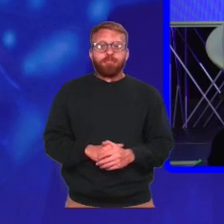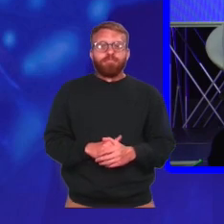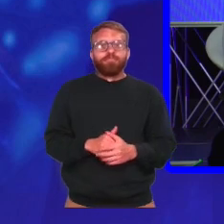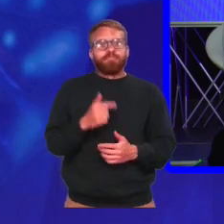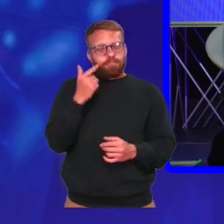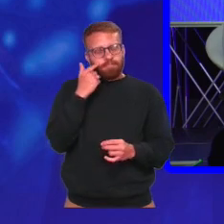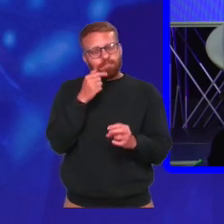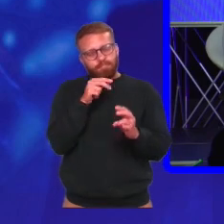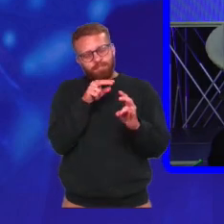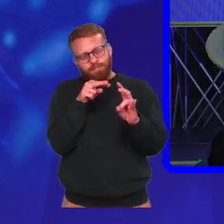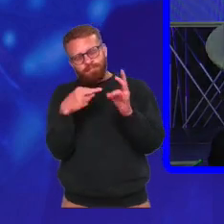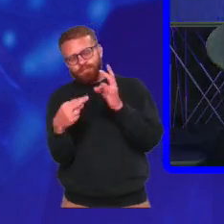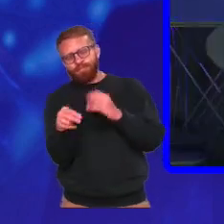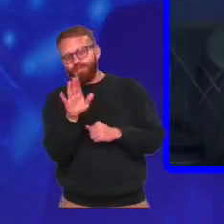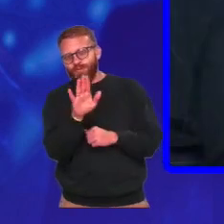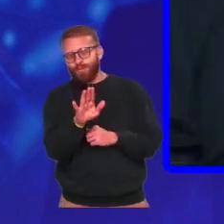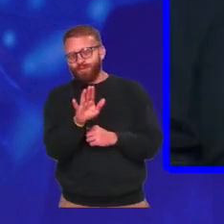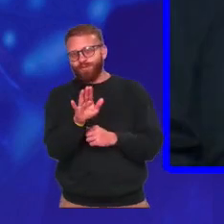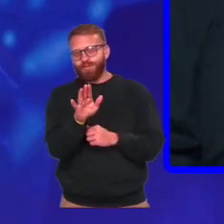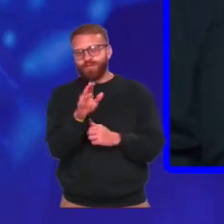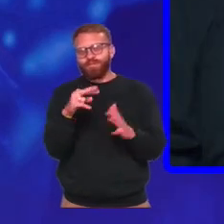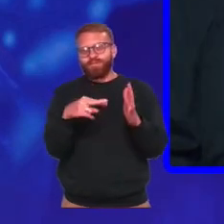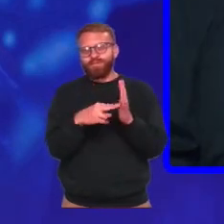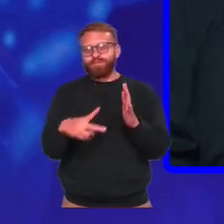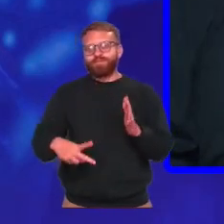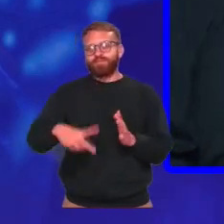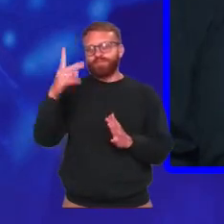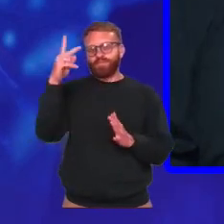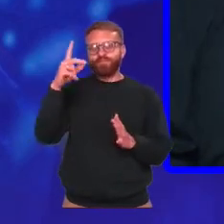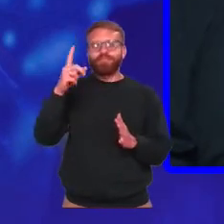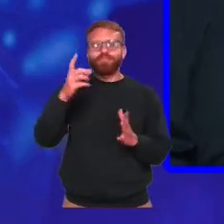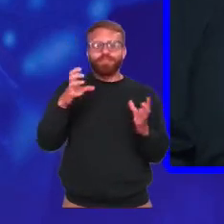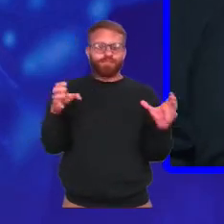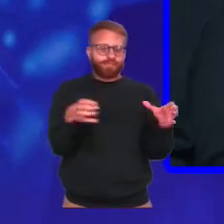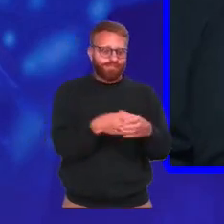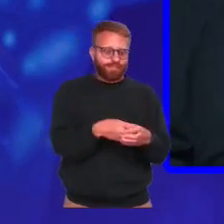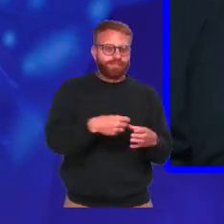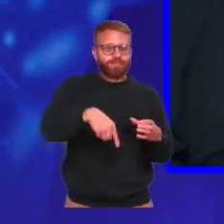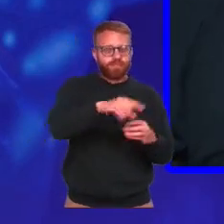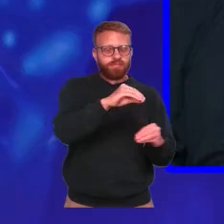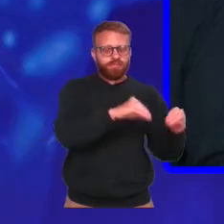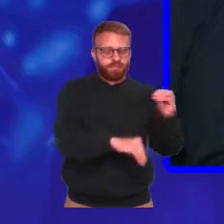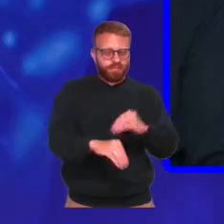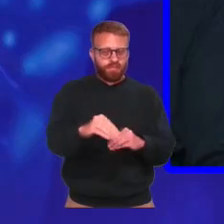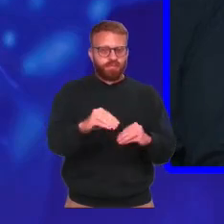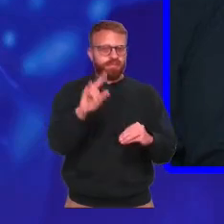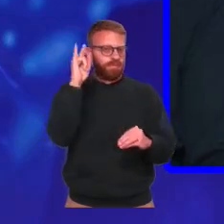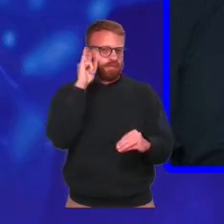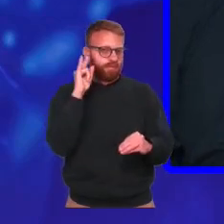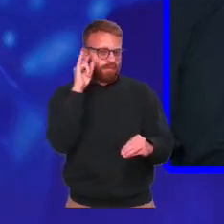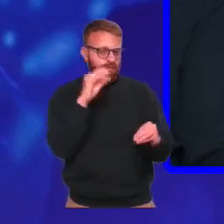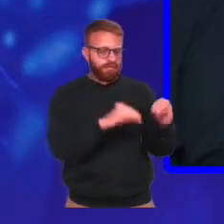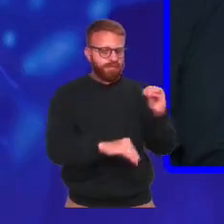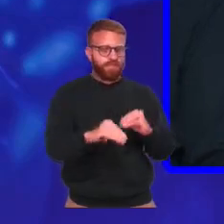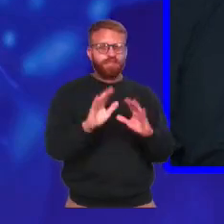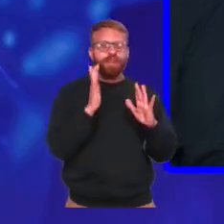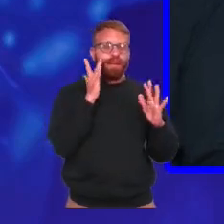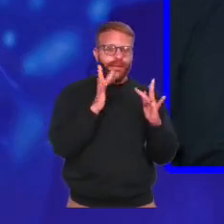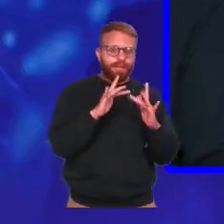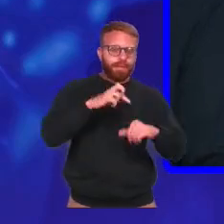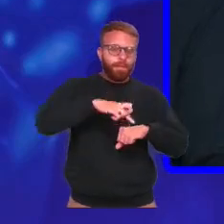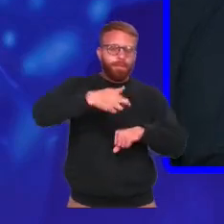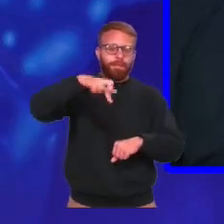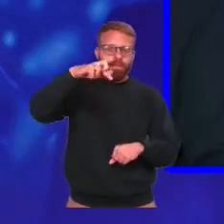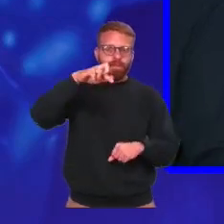my team works on all the internal audio tech for PlayStation Studios. So anything we need to do to get audio in game, we